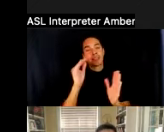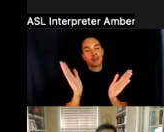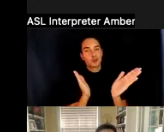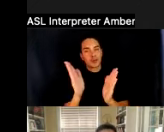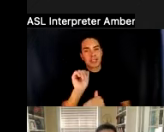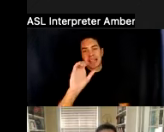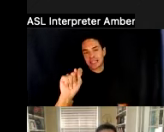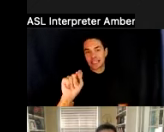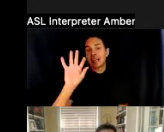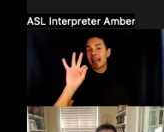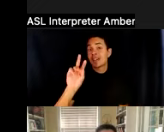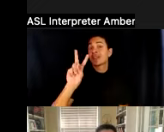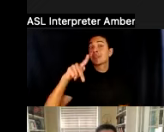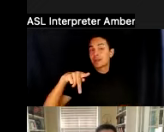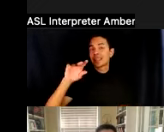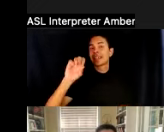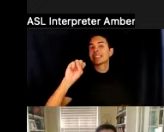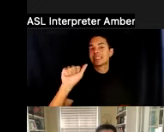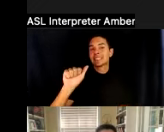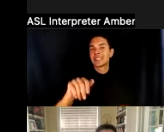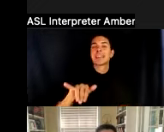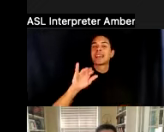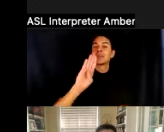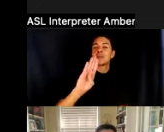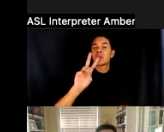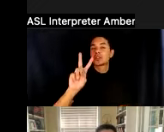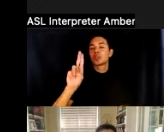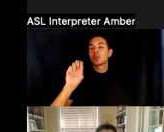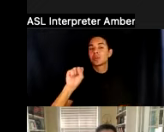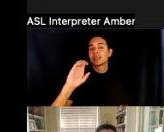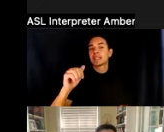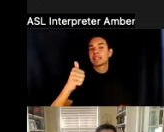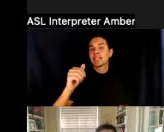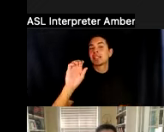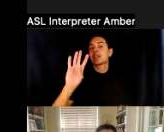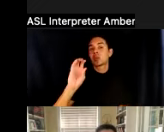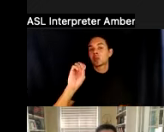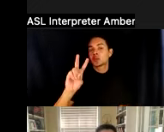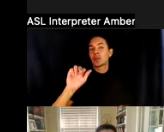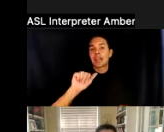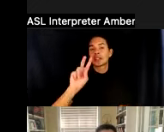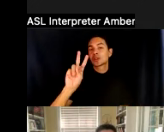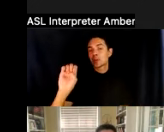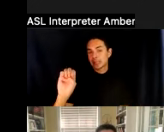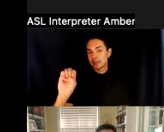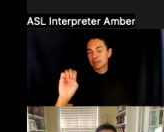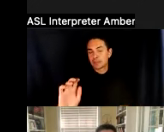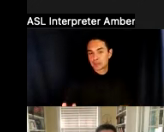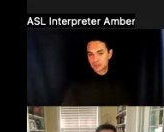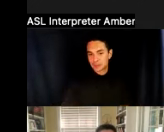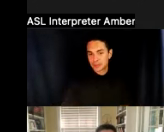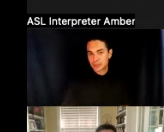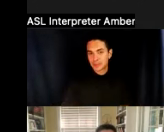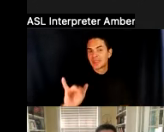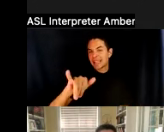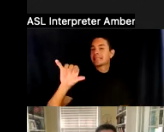USC 104002 A2E